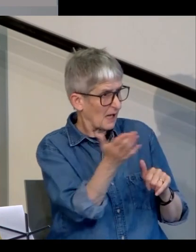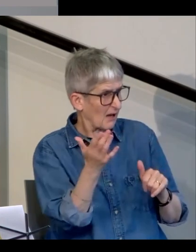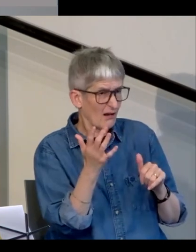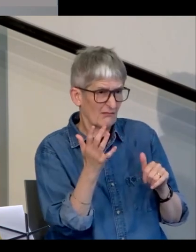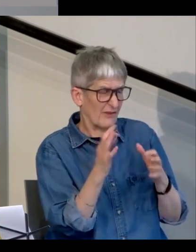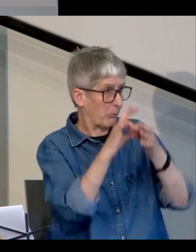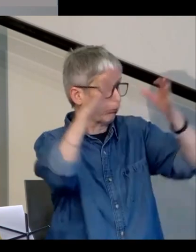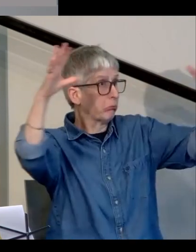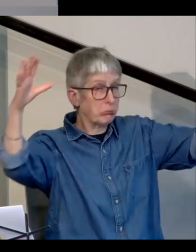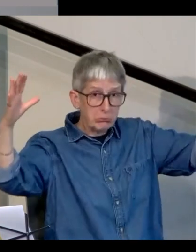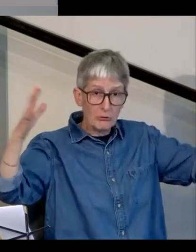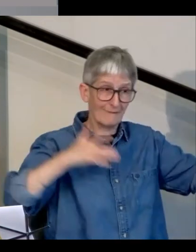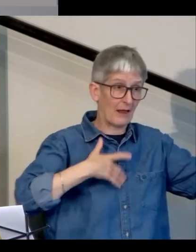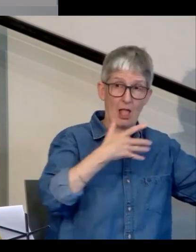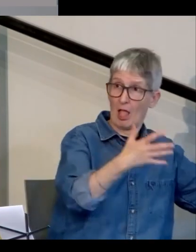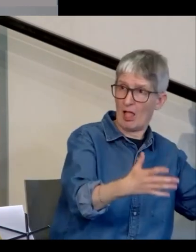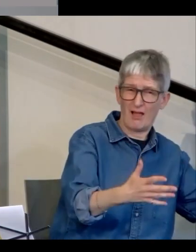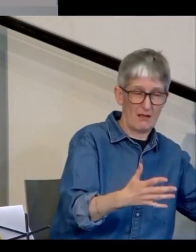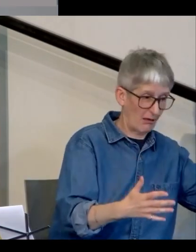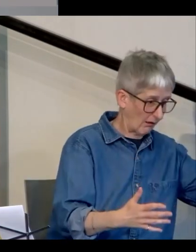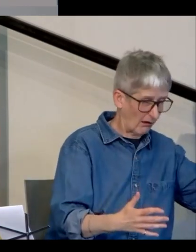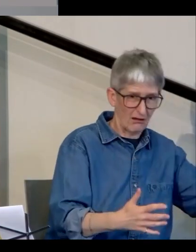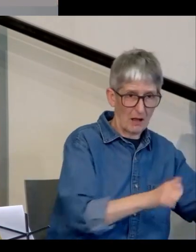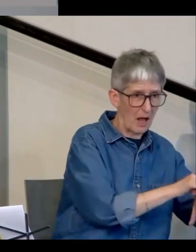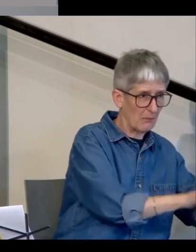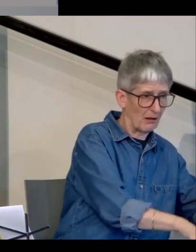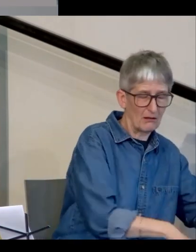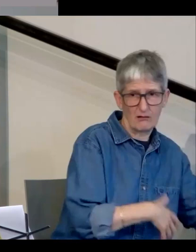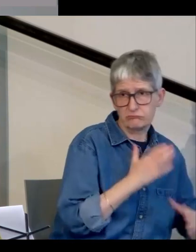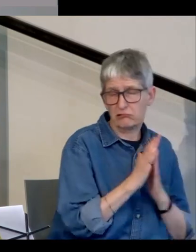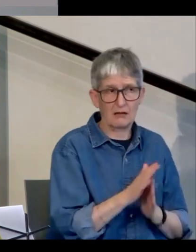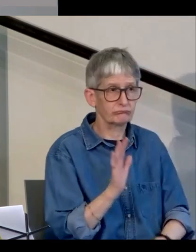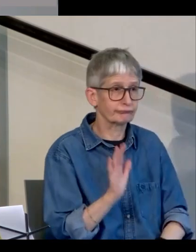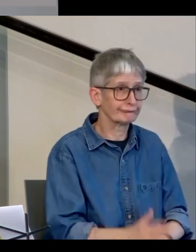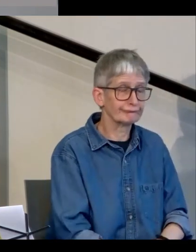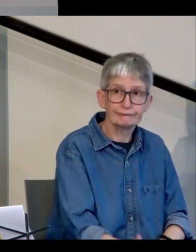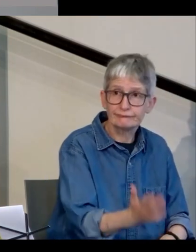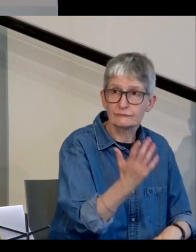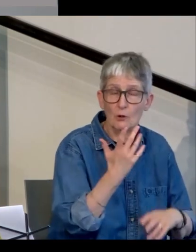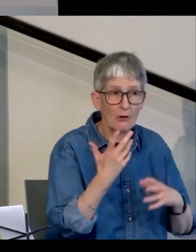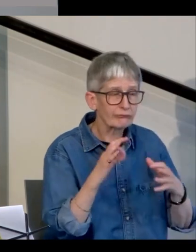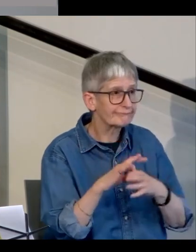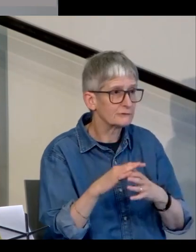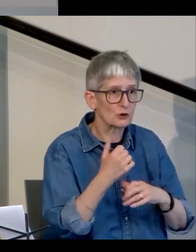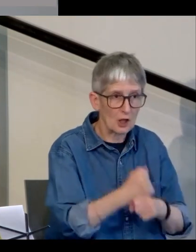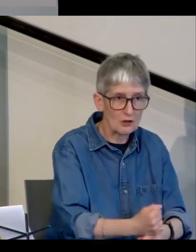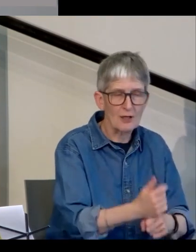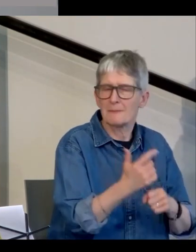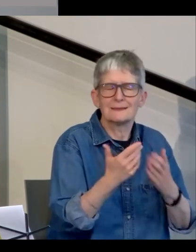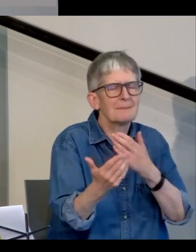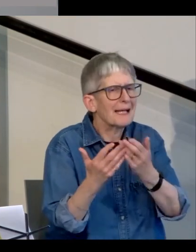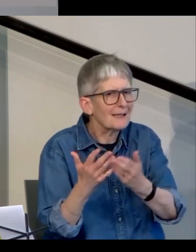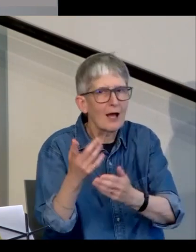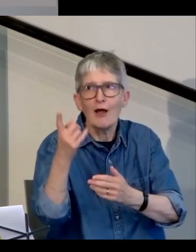away from Him and you hardly touch your Bible or pray or engage with church. But hear